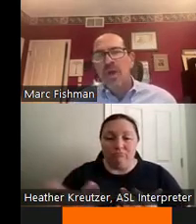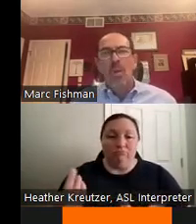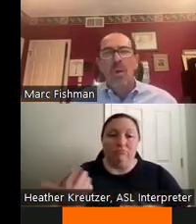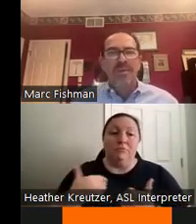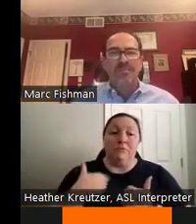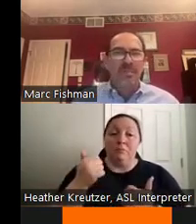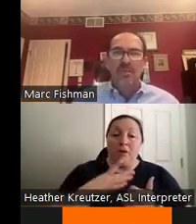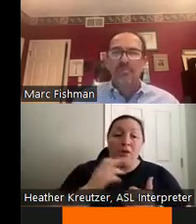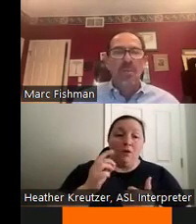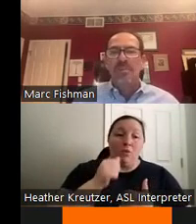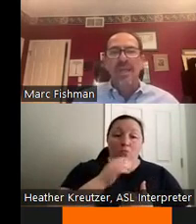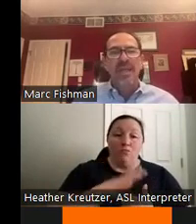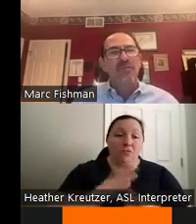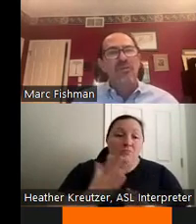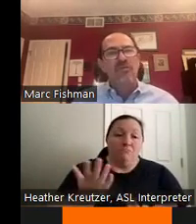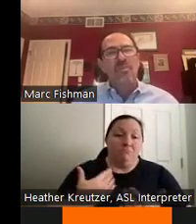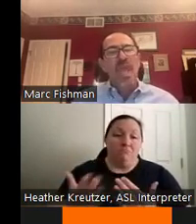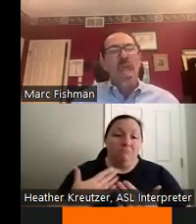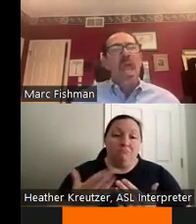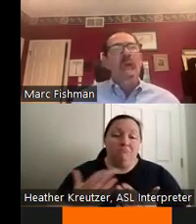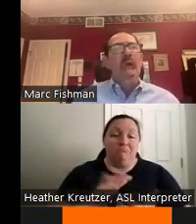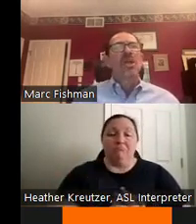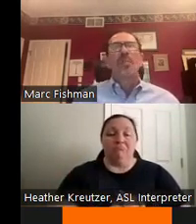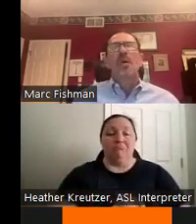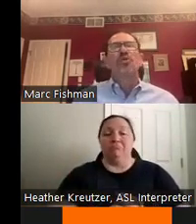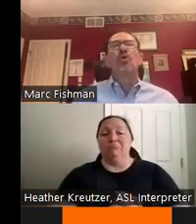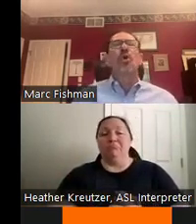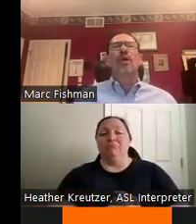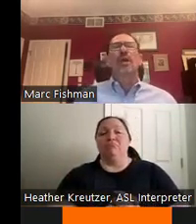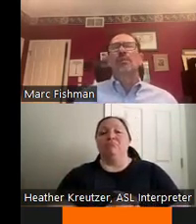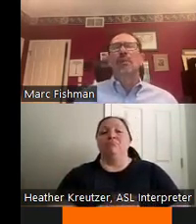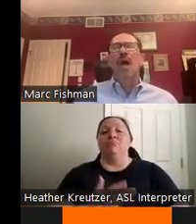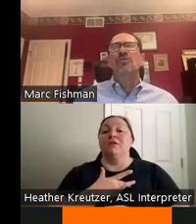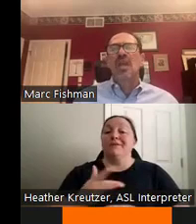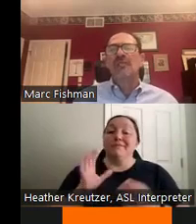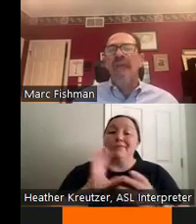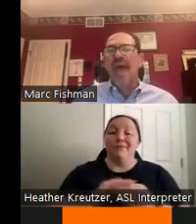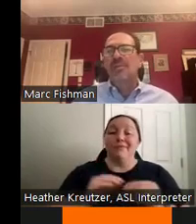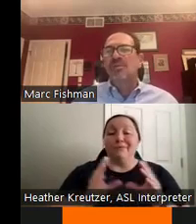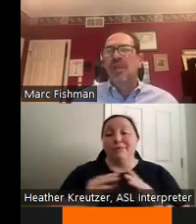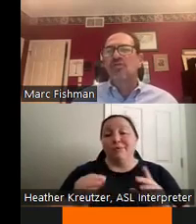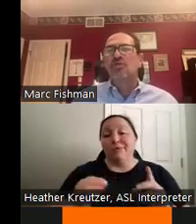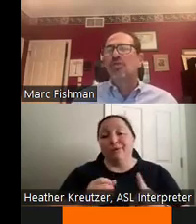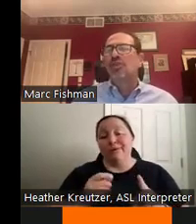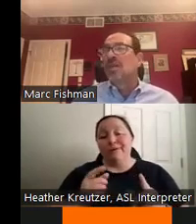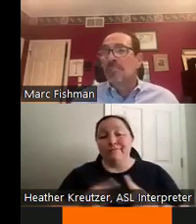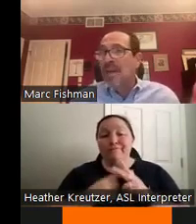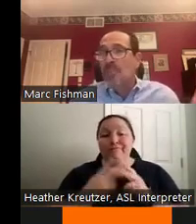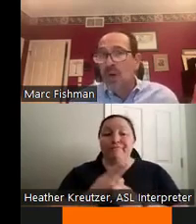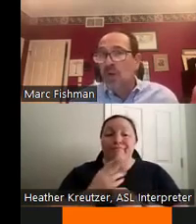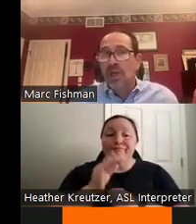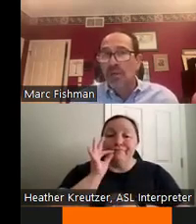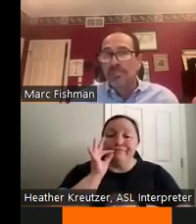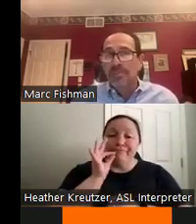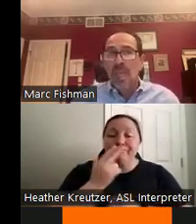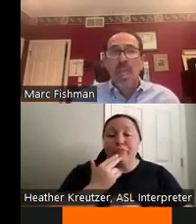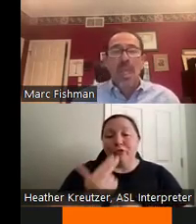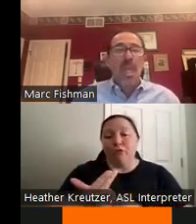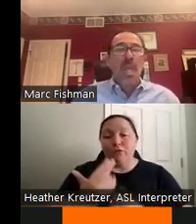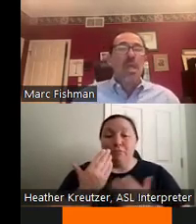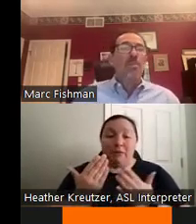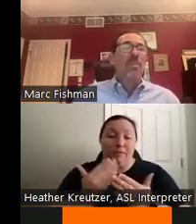young man or a young woman. Doesn't make any difference. Typical story, onset of cannabis at age 13, might have been